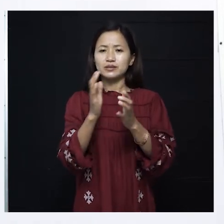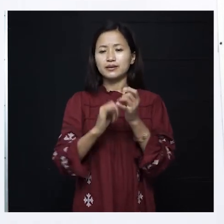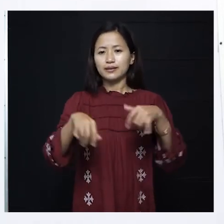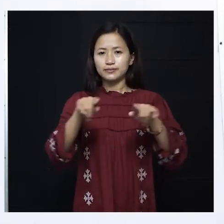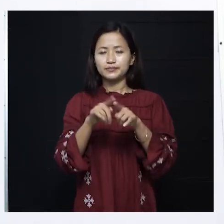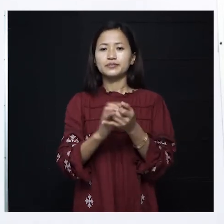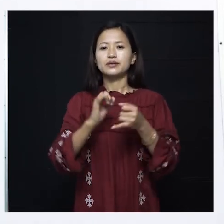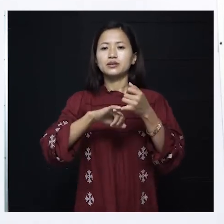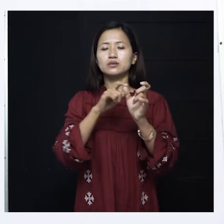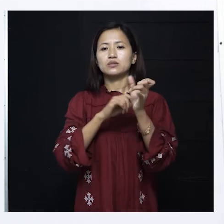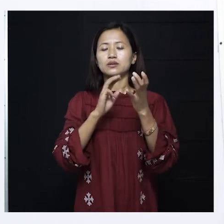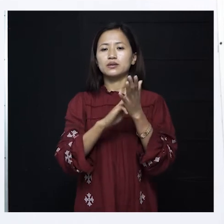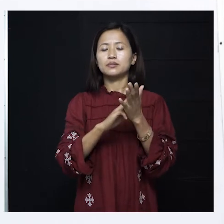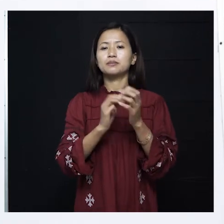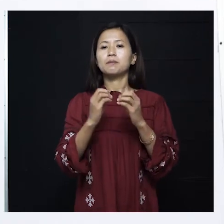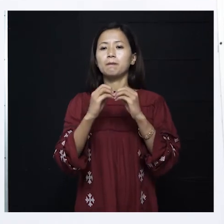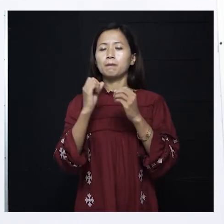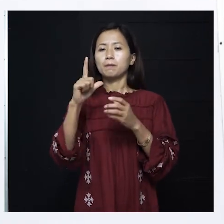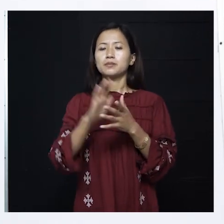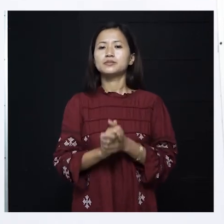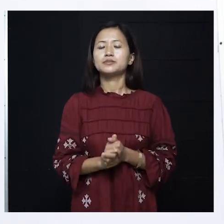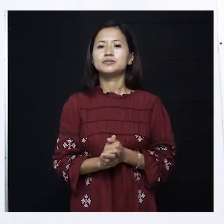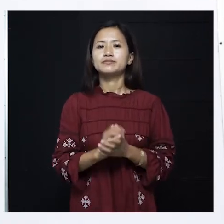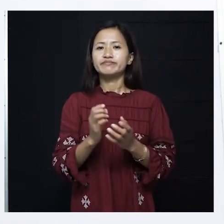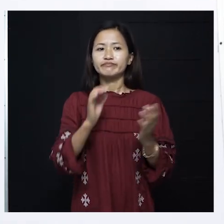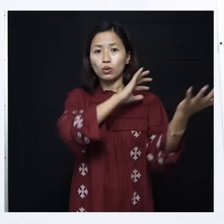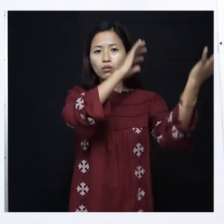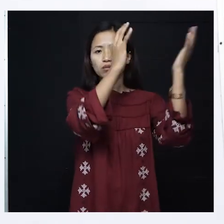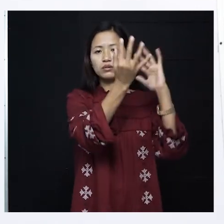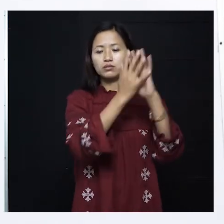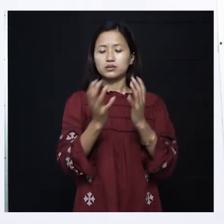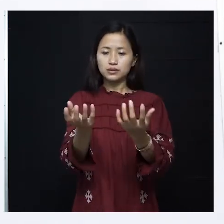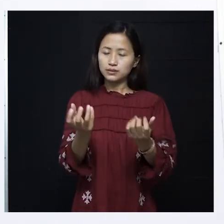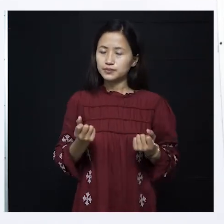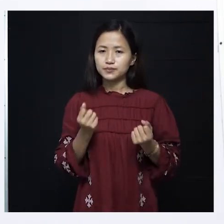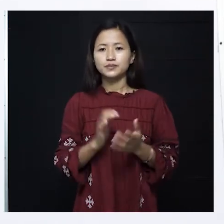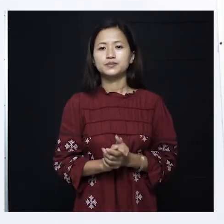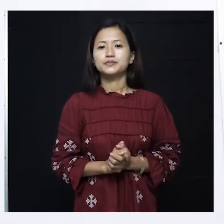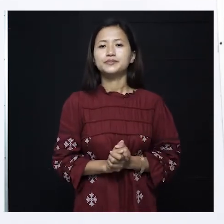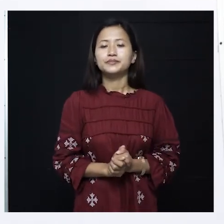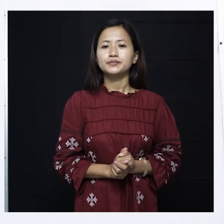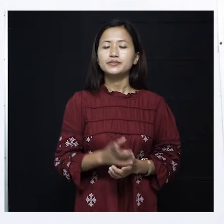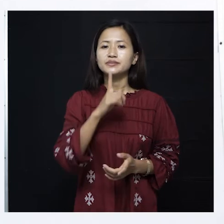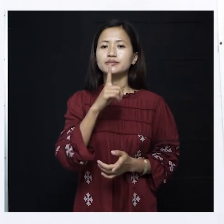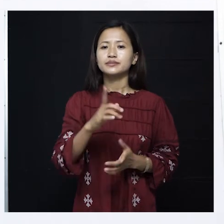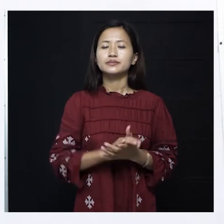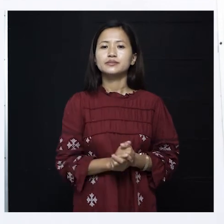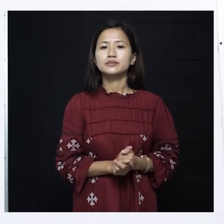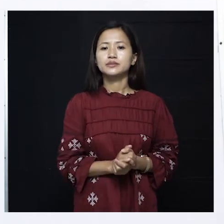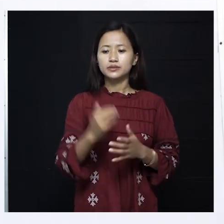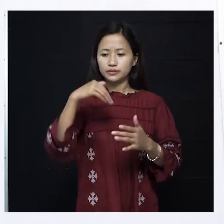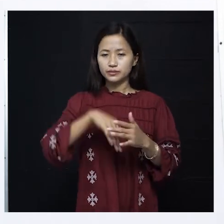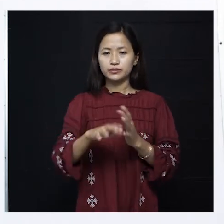this, as I've said, all these are universally accepted. Okay, so as I've said,